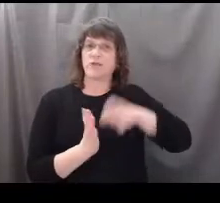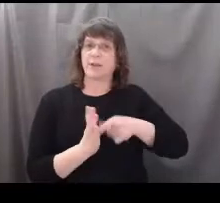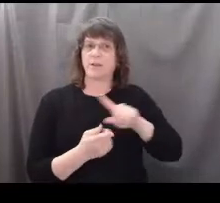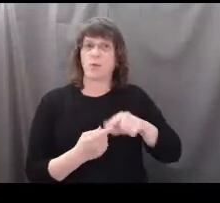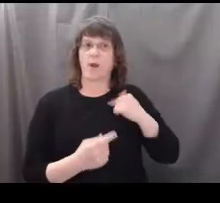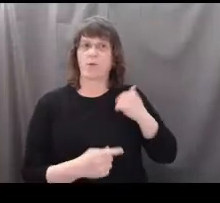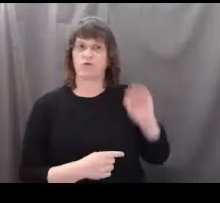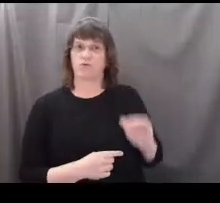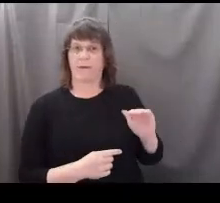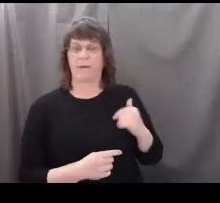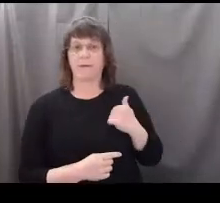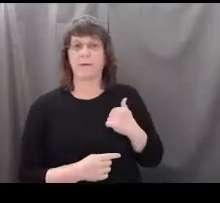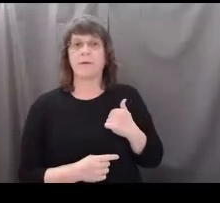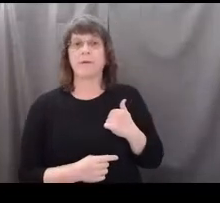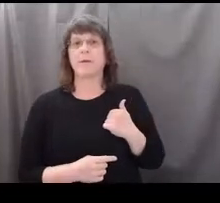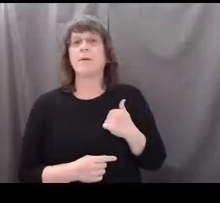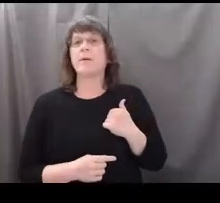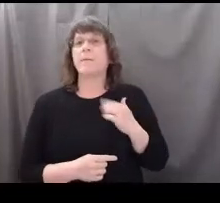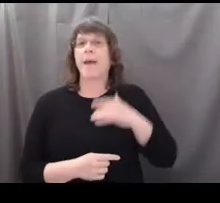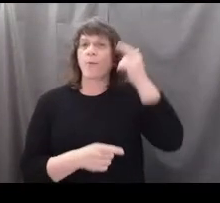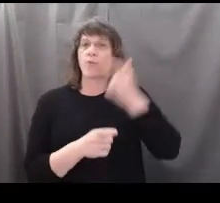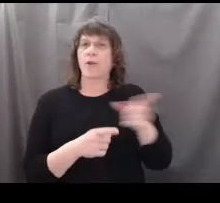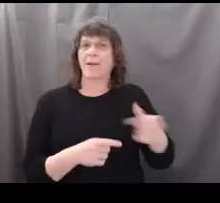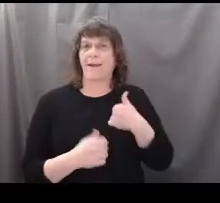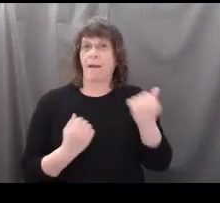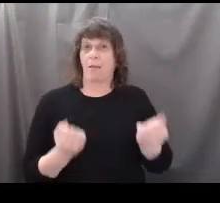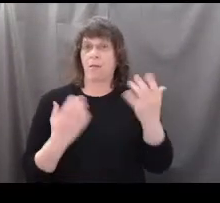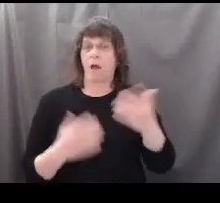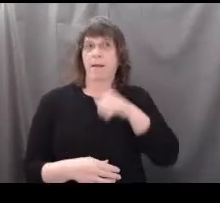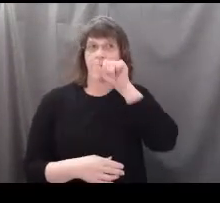child. He had a lot of chickens. He loved them. Oops.